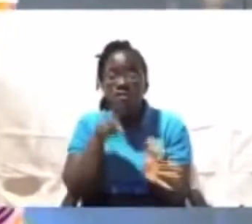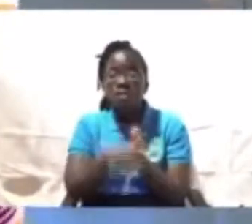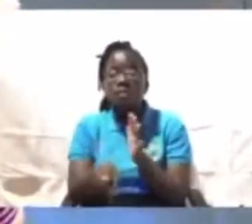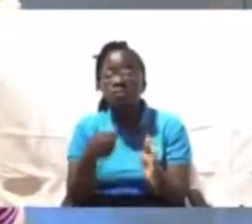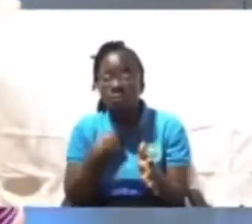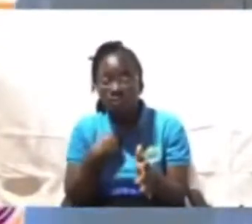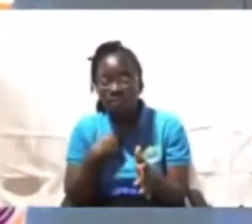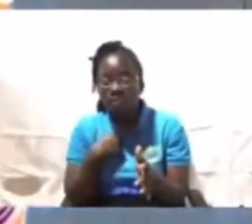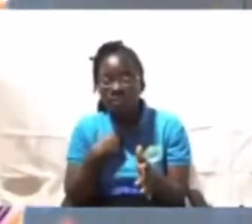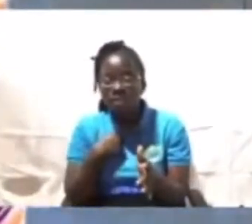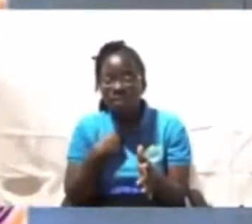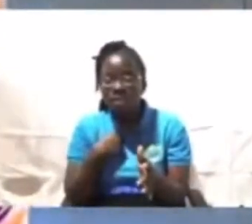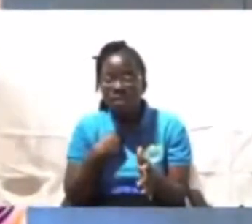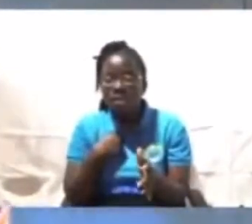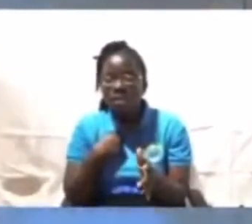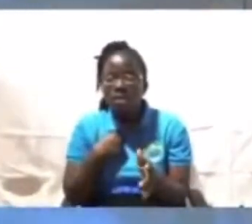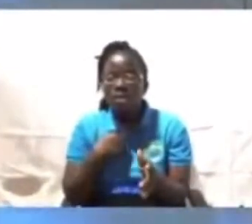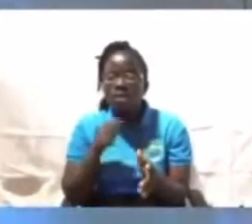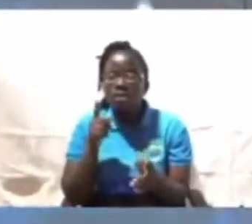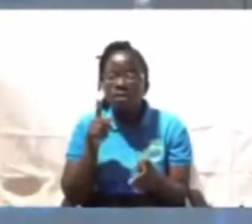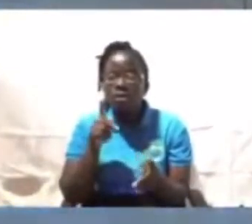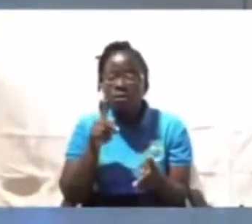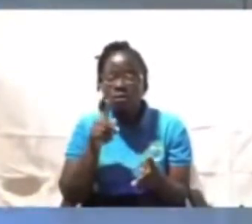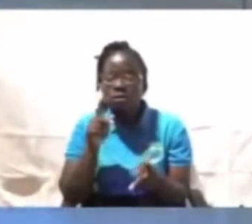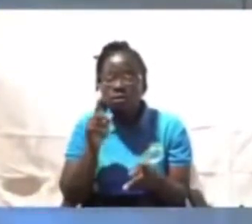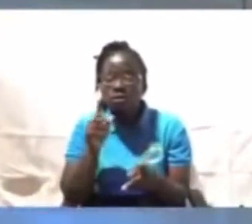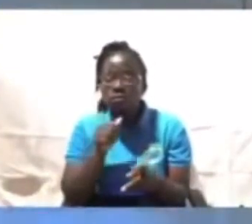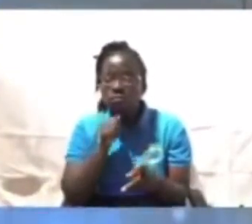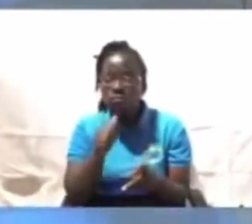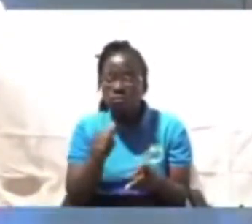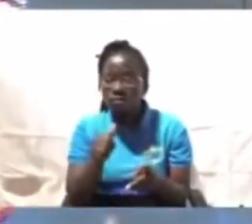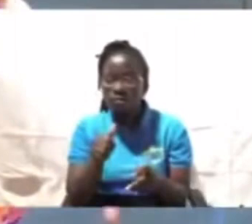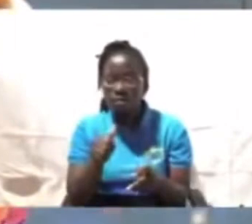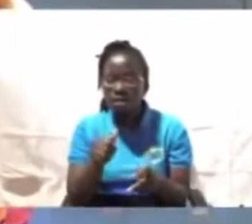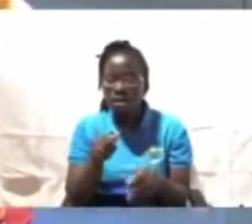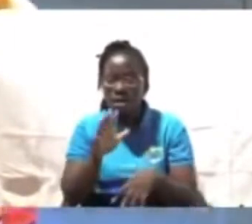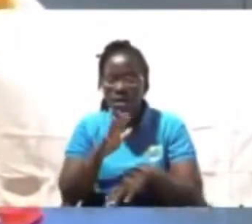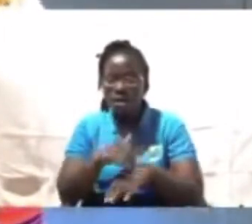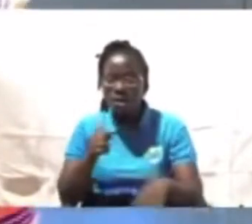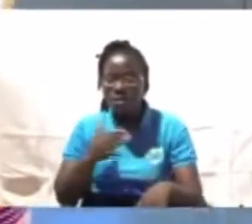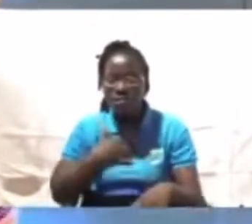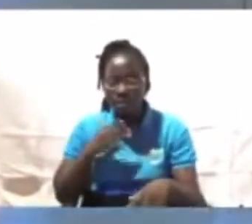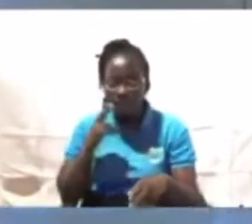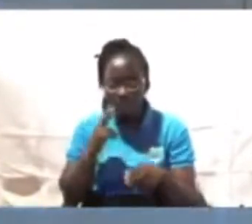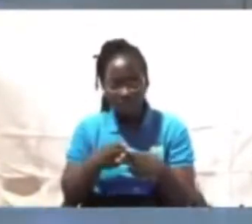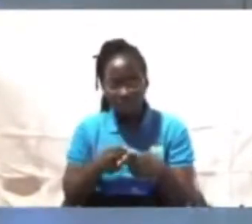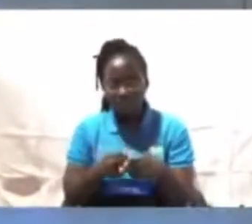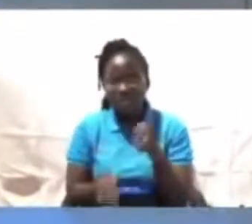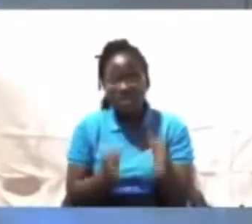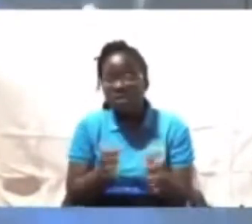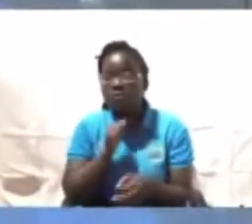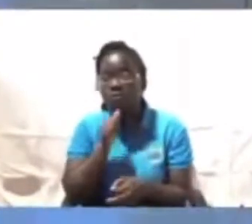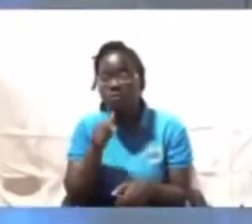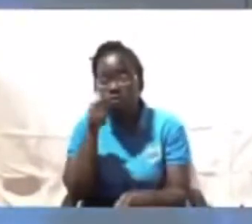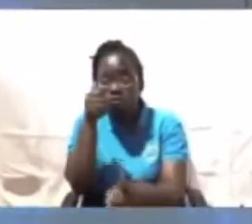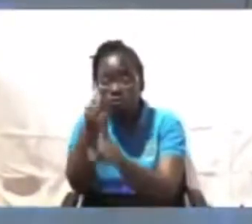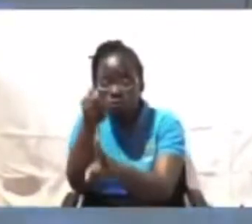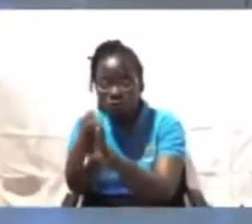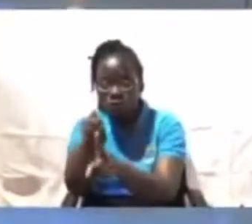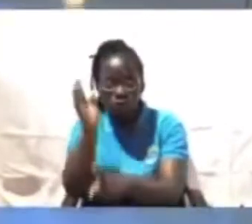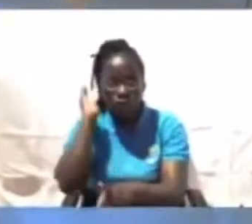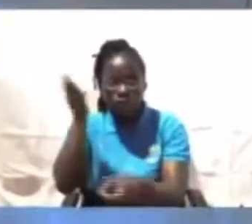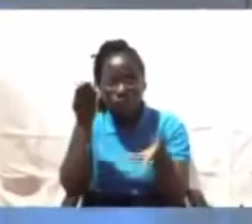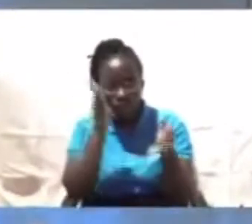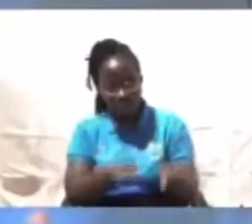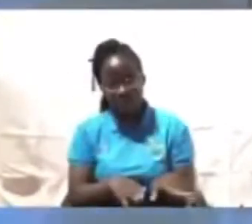en am bisam brother say brother na se papa ya bo hun se ya si ade 1 to 2 na ye ye dan ne ya de adrosa